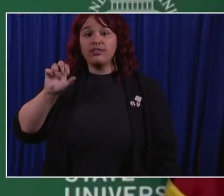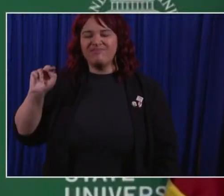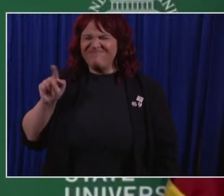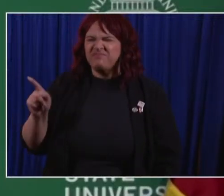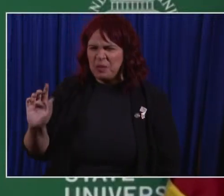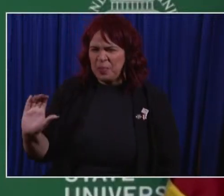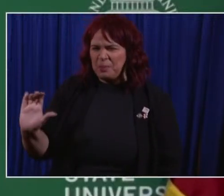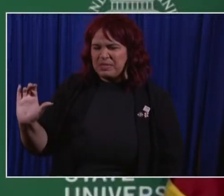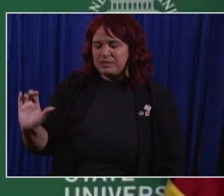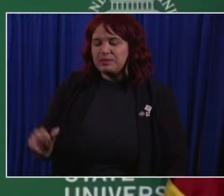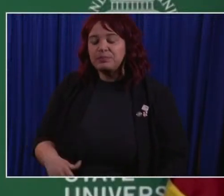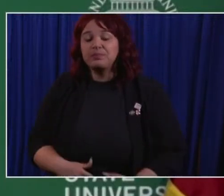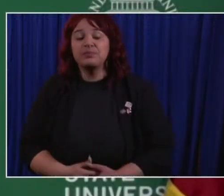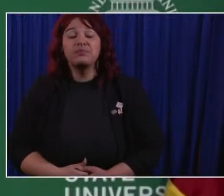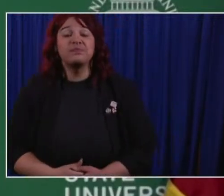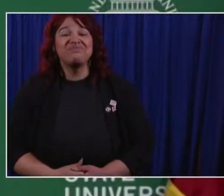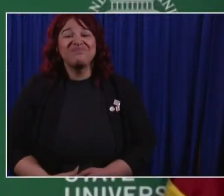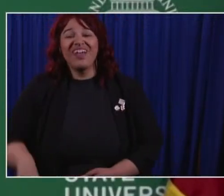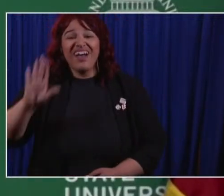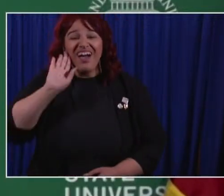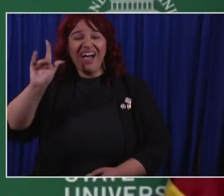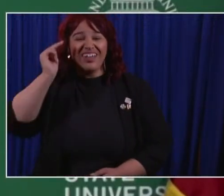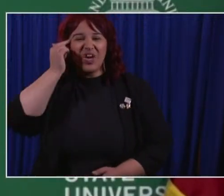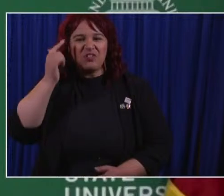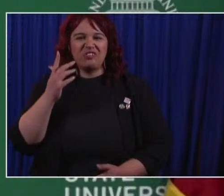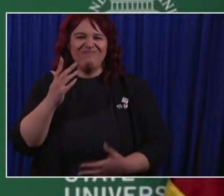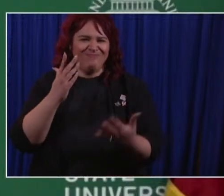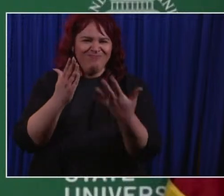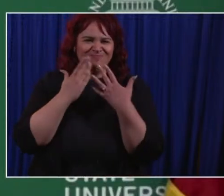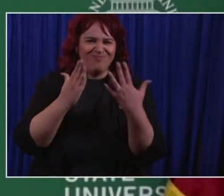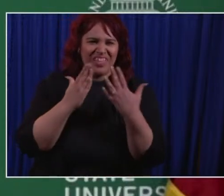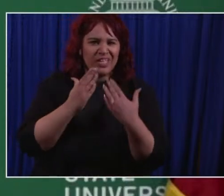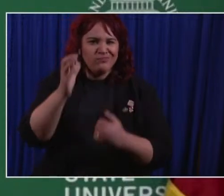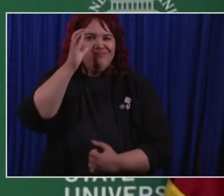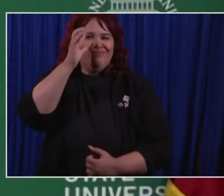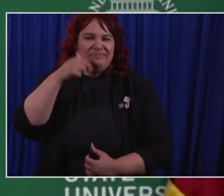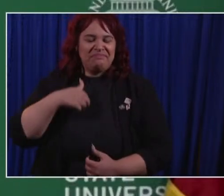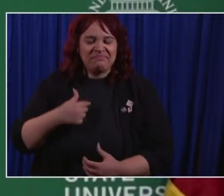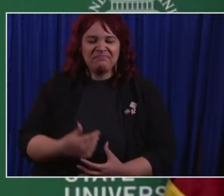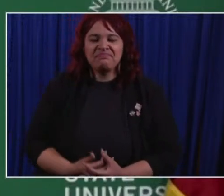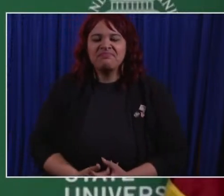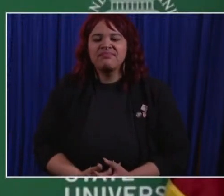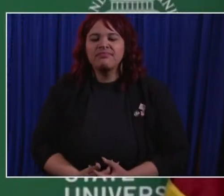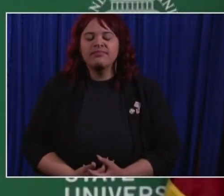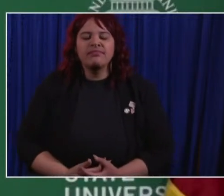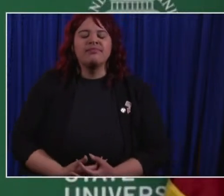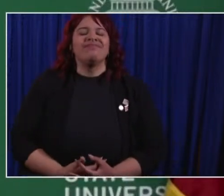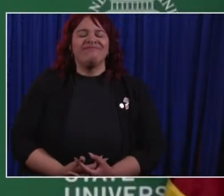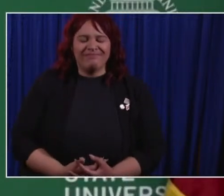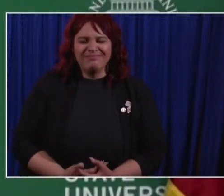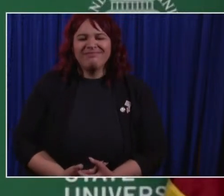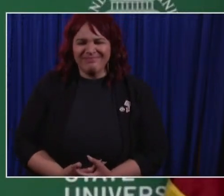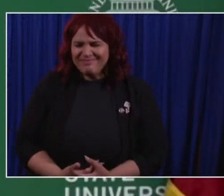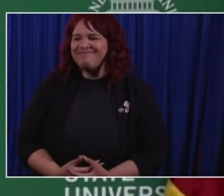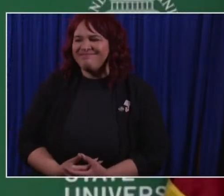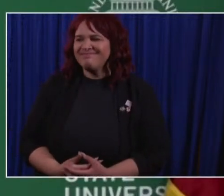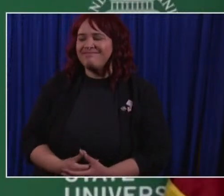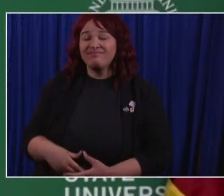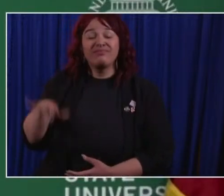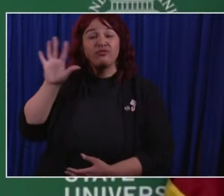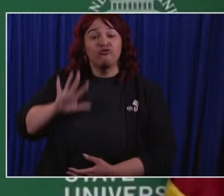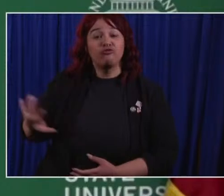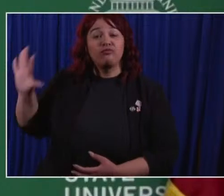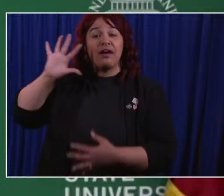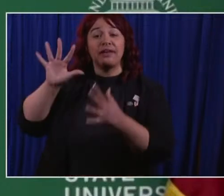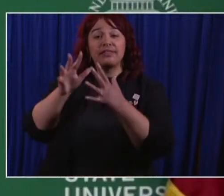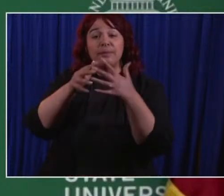Hi, Governor. Thank you for taking my question. I wanted to ask about how things we see play out in other states, how that impacts you